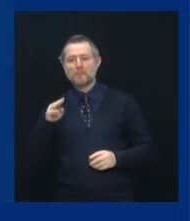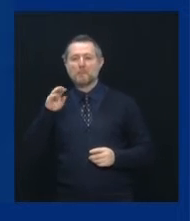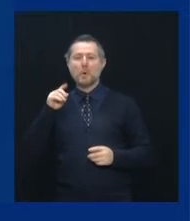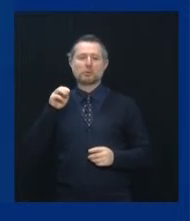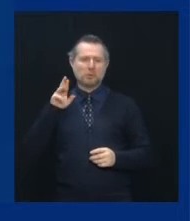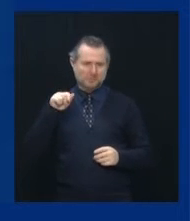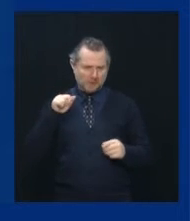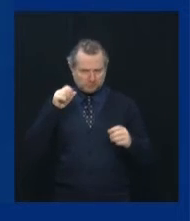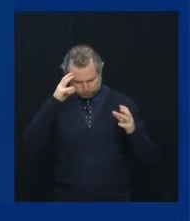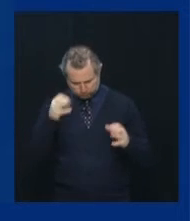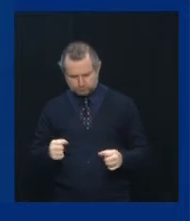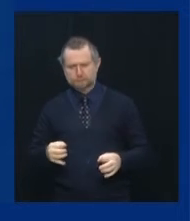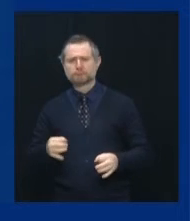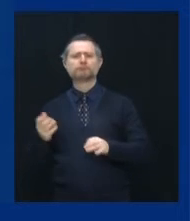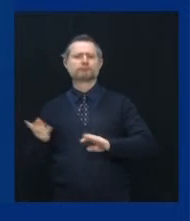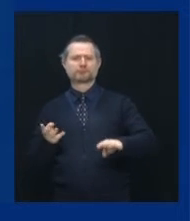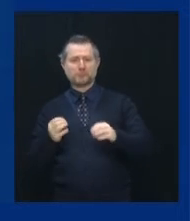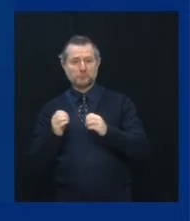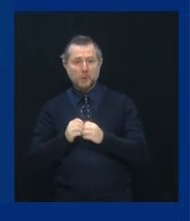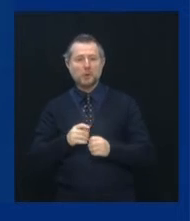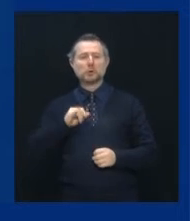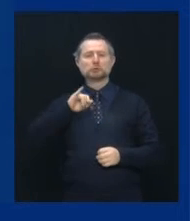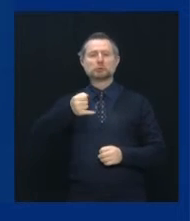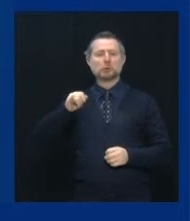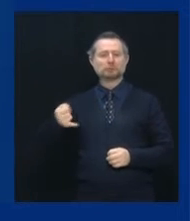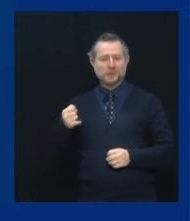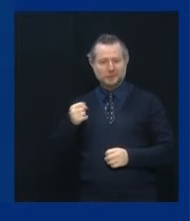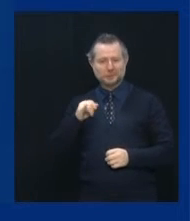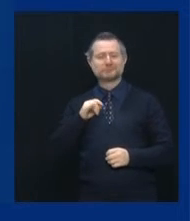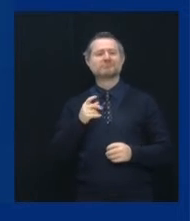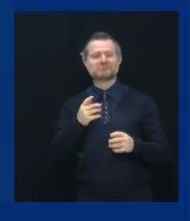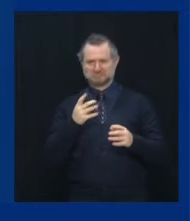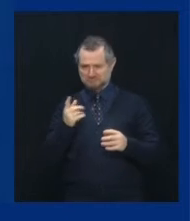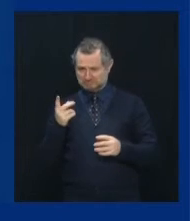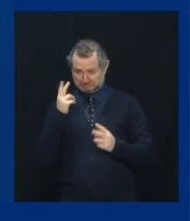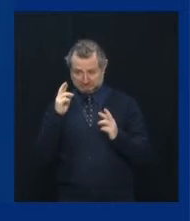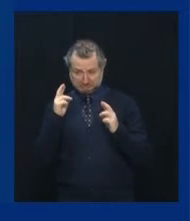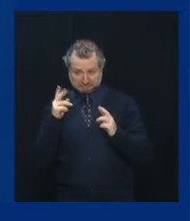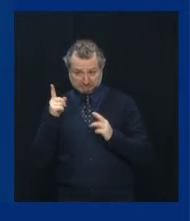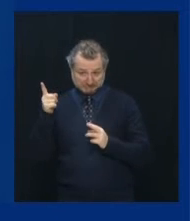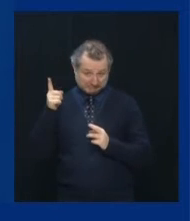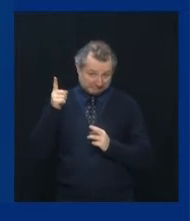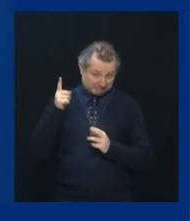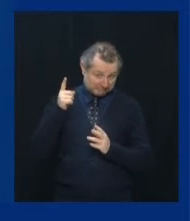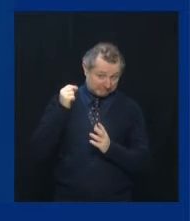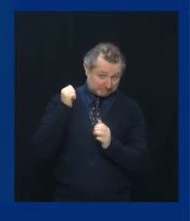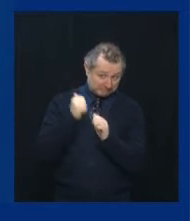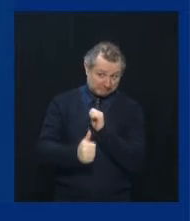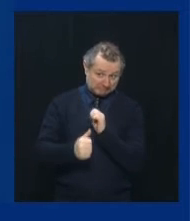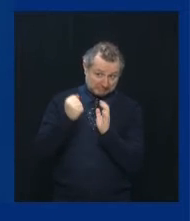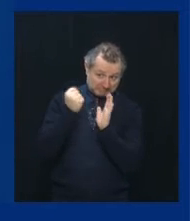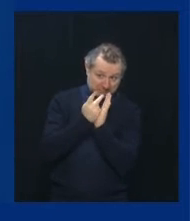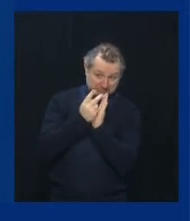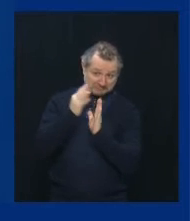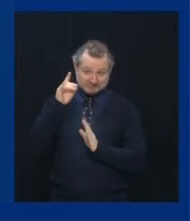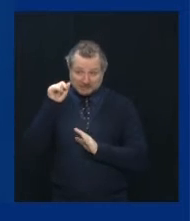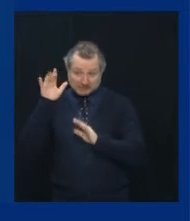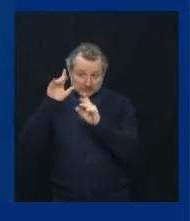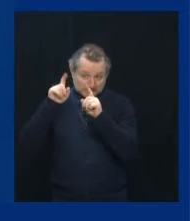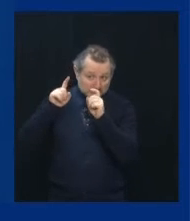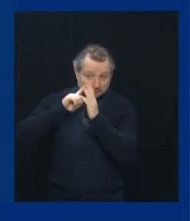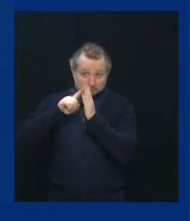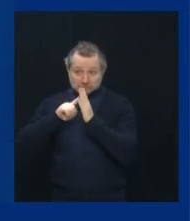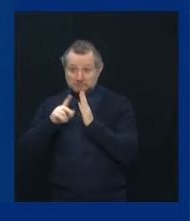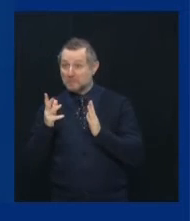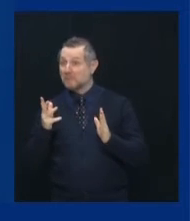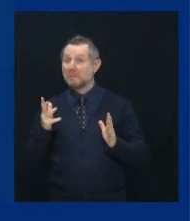Johnson & Johnson, we're keeping our fingers crossed for their efficacy test. That would be then available. That's only one dosage,